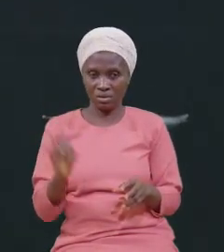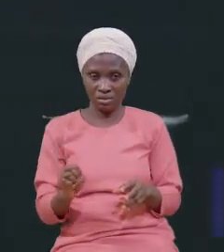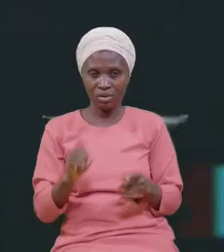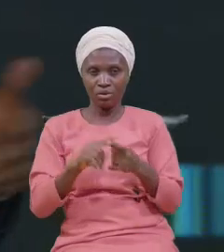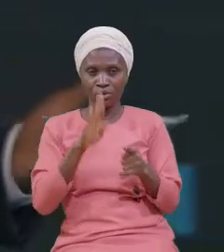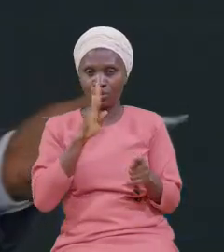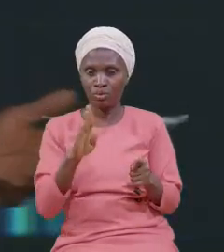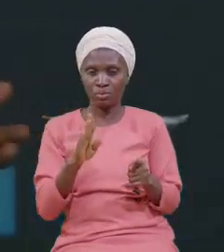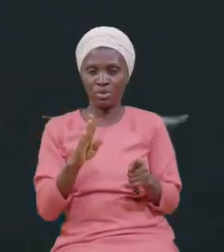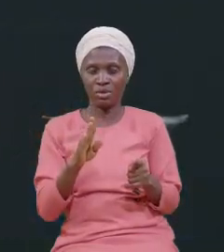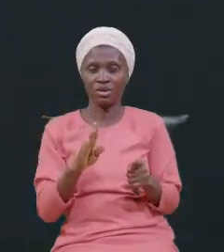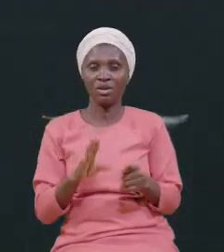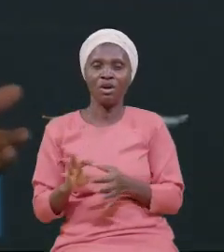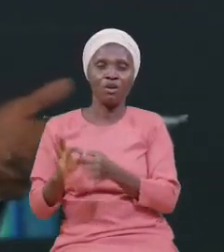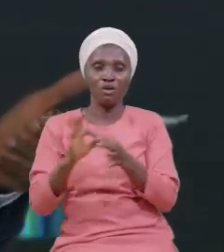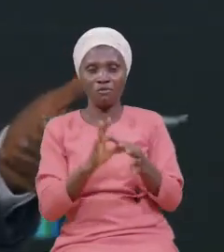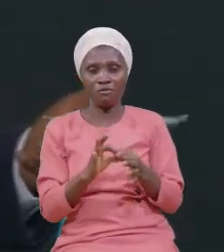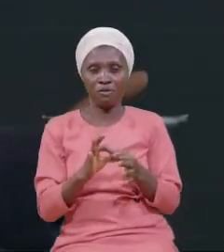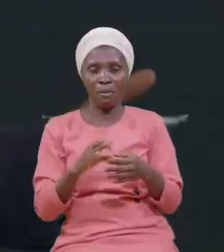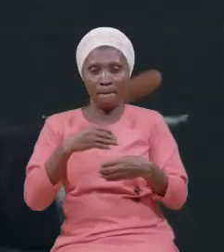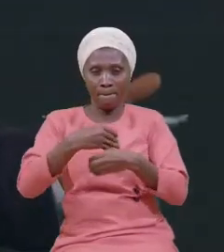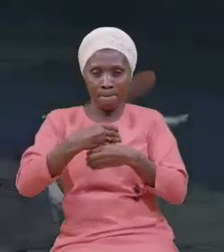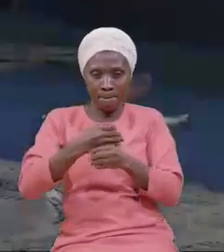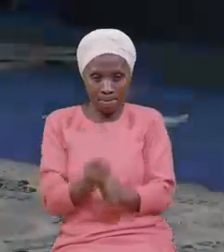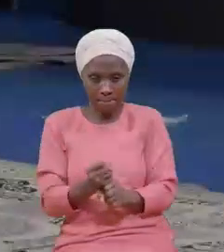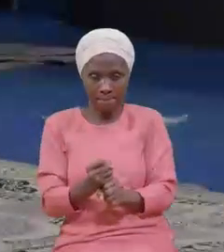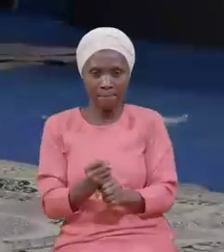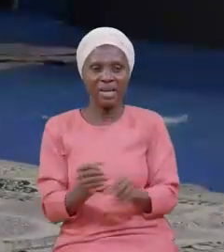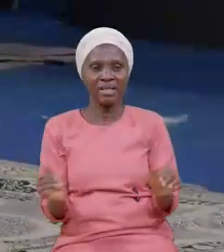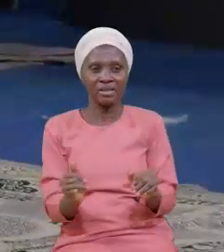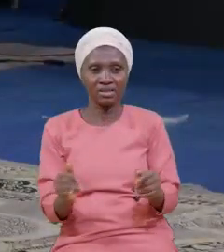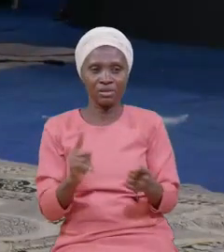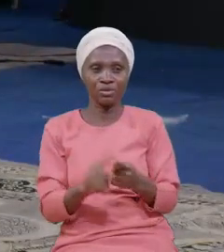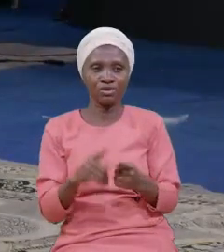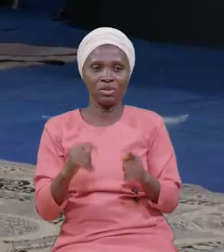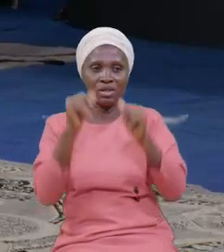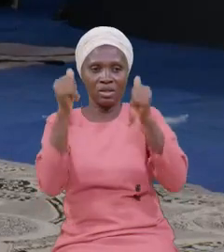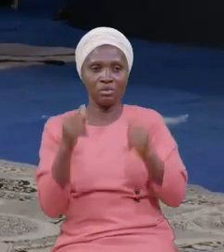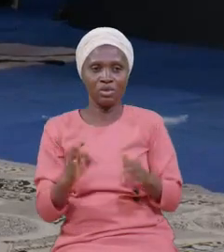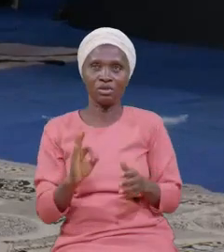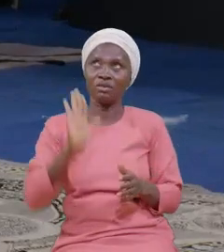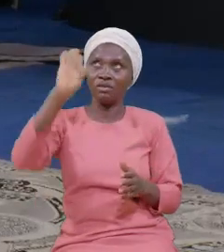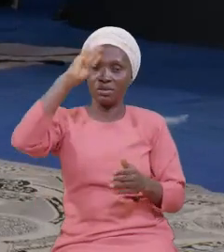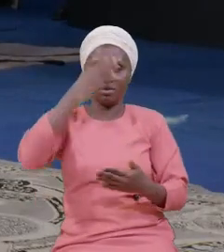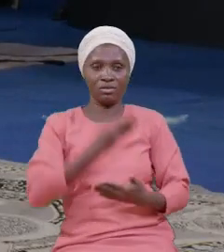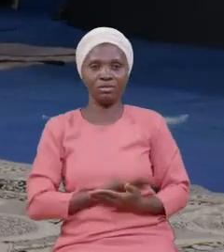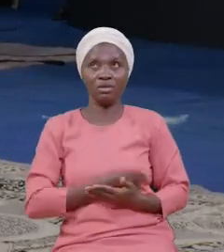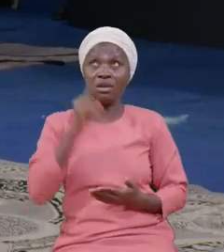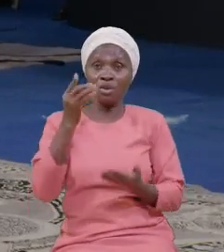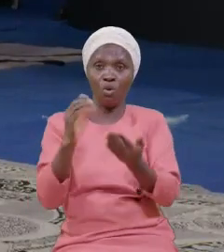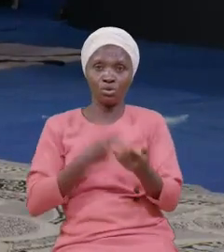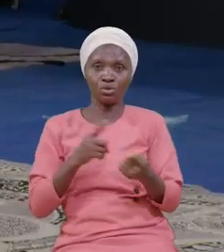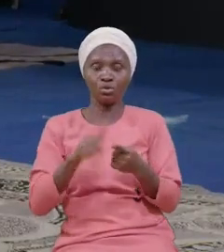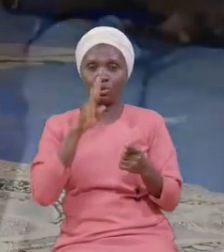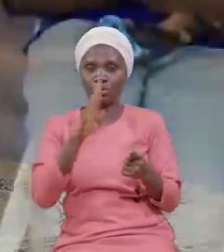us to be conformed not to the heroes of the world. He wants us to be conformed not